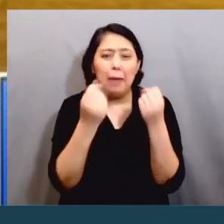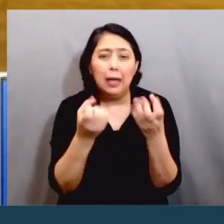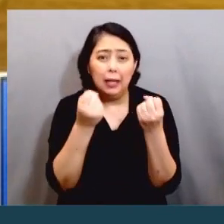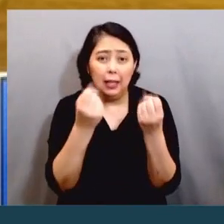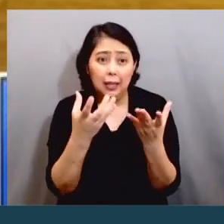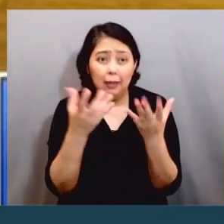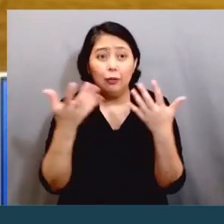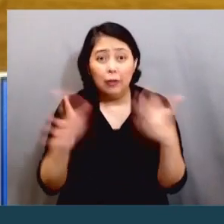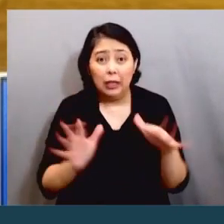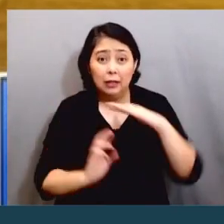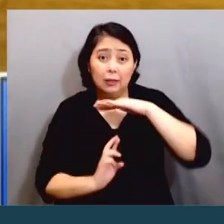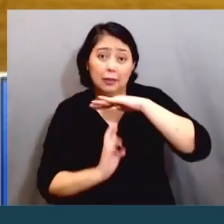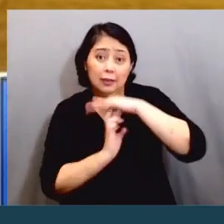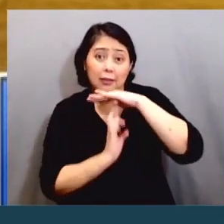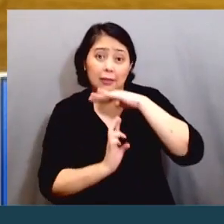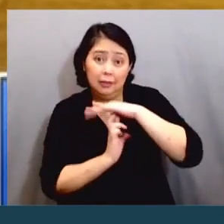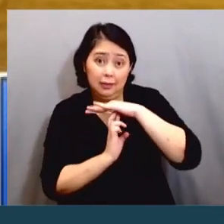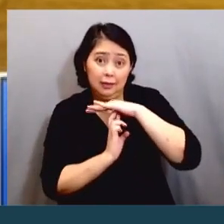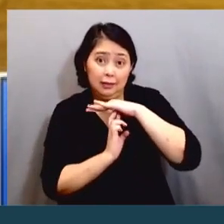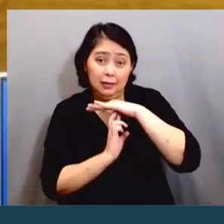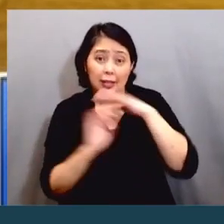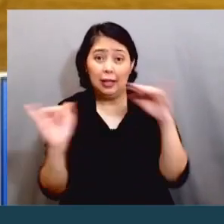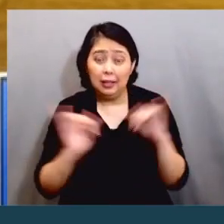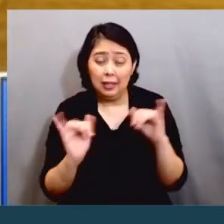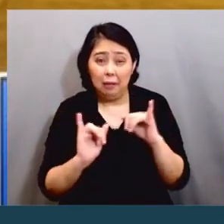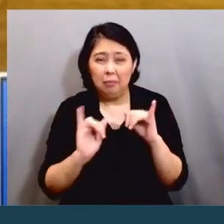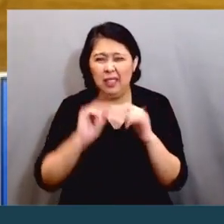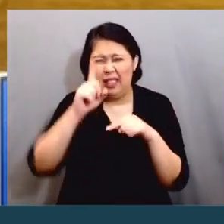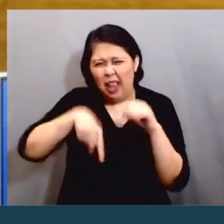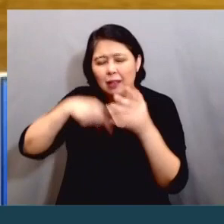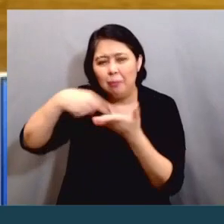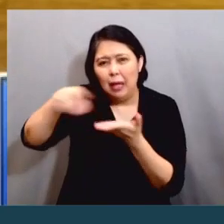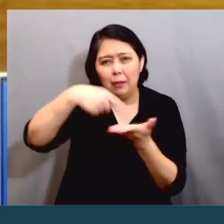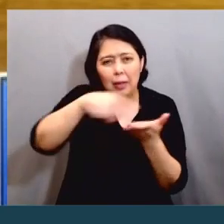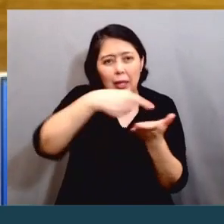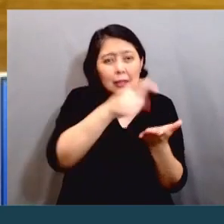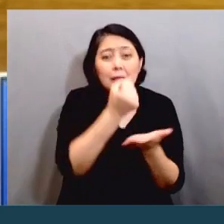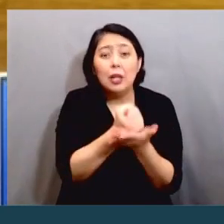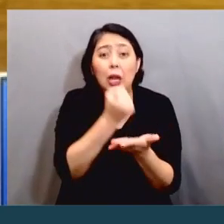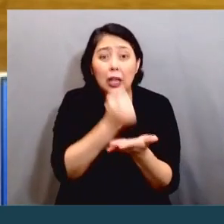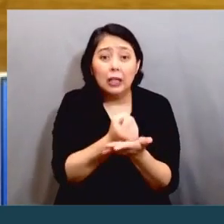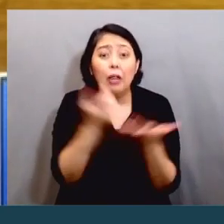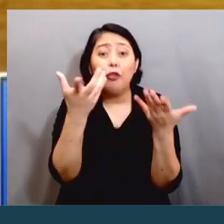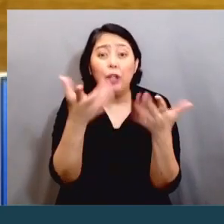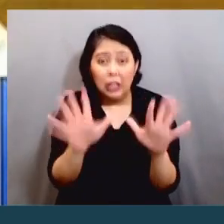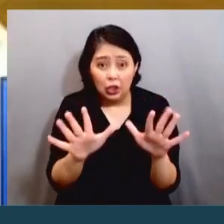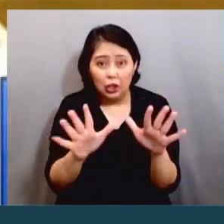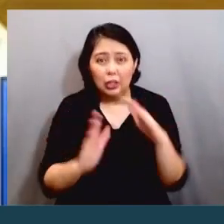even the salaries of the retired.